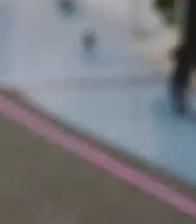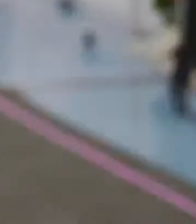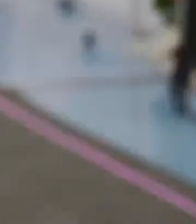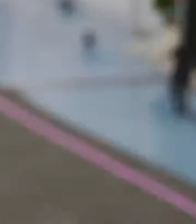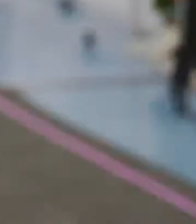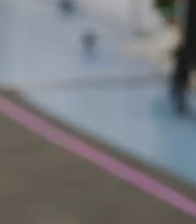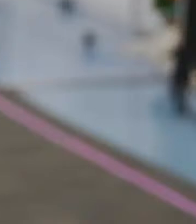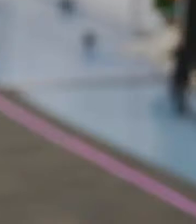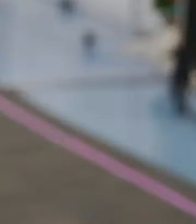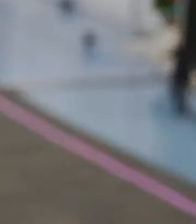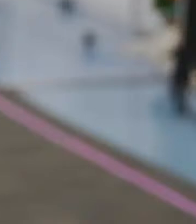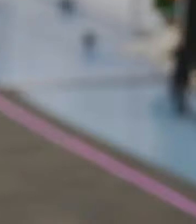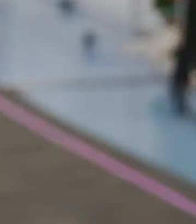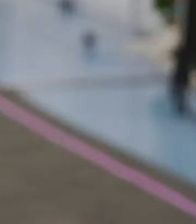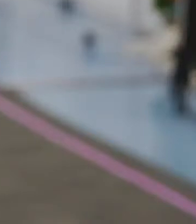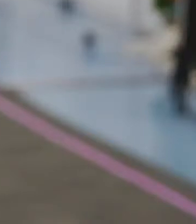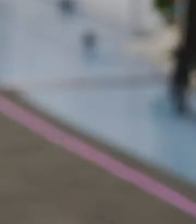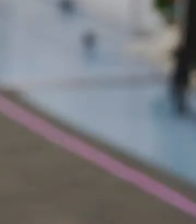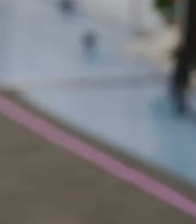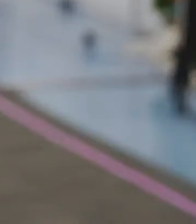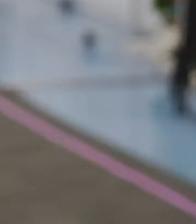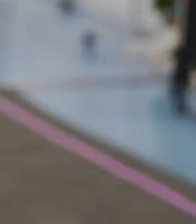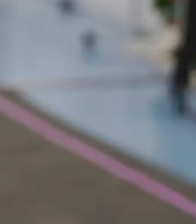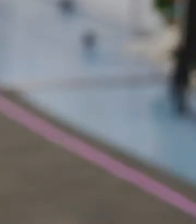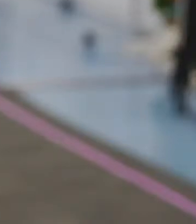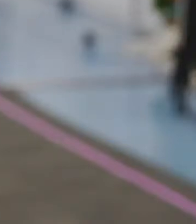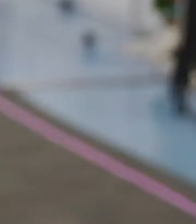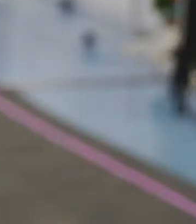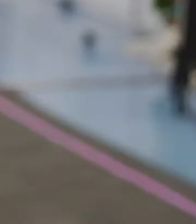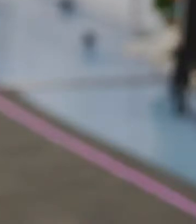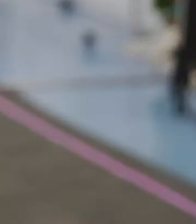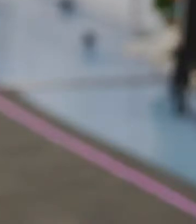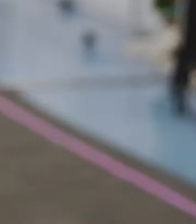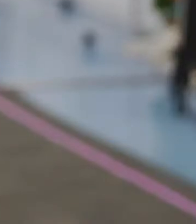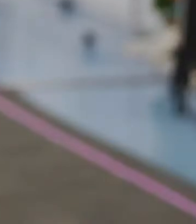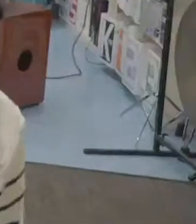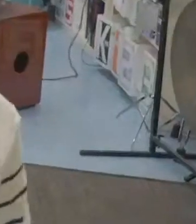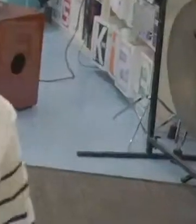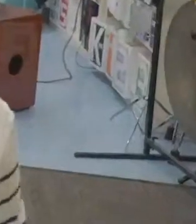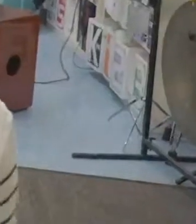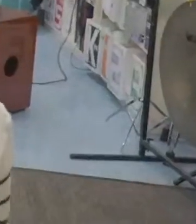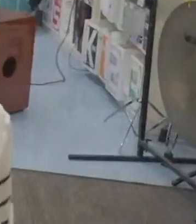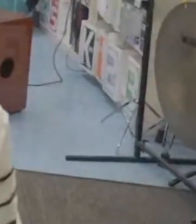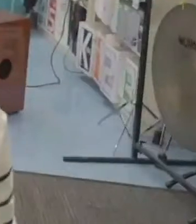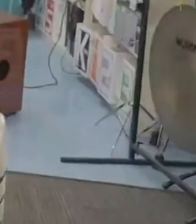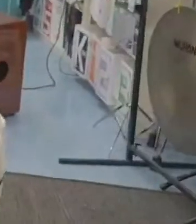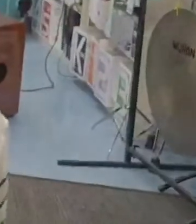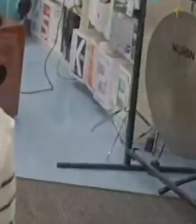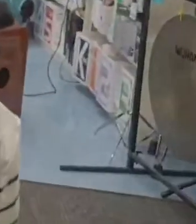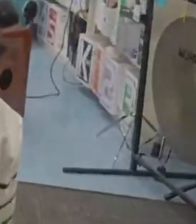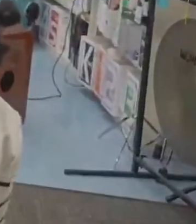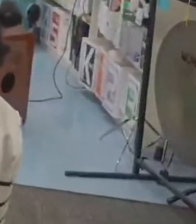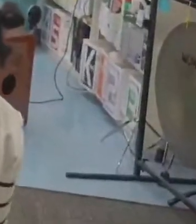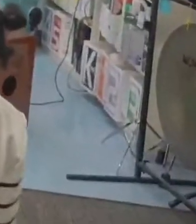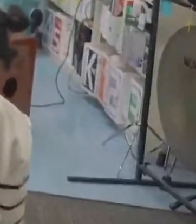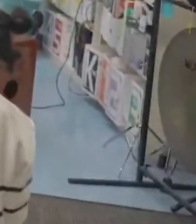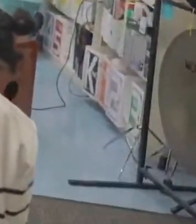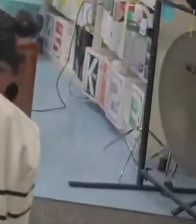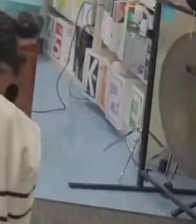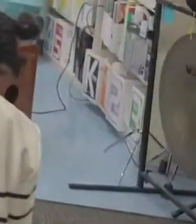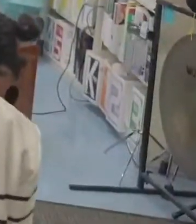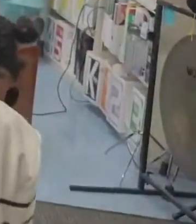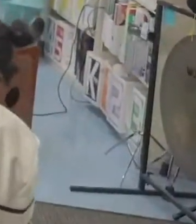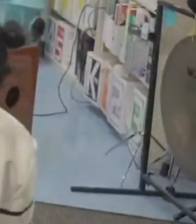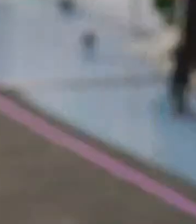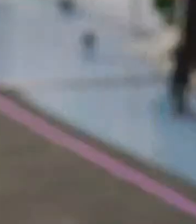Today we worked with Chromatics, which was our instrument group, and some of our members of Collage, which is our choir, and they were creating movements to go